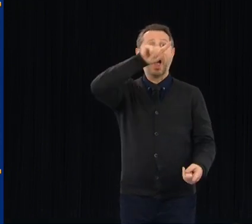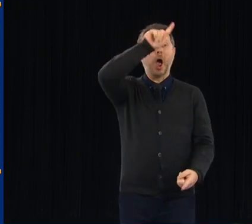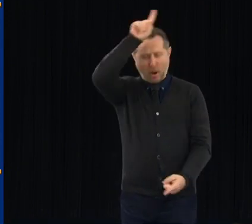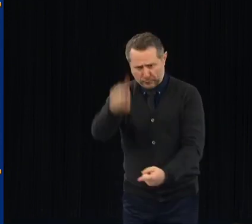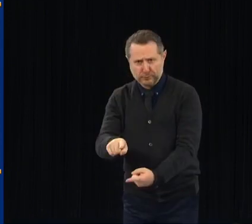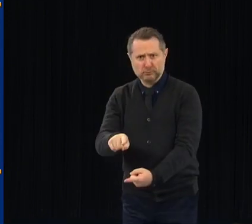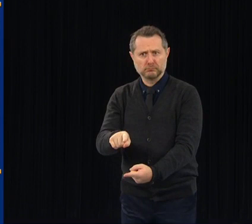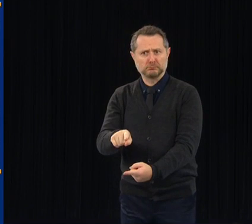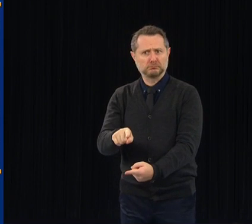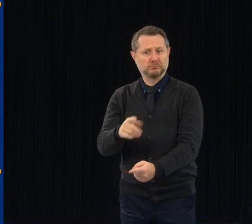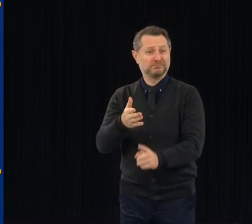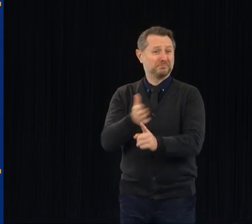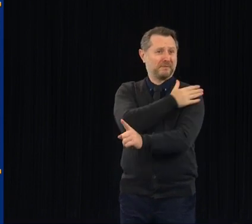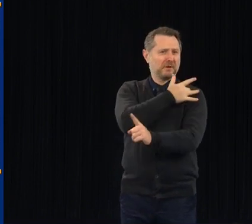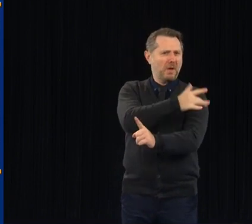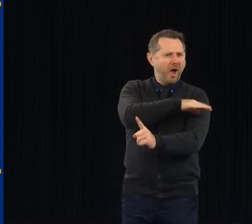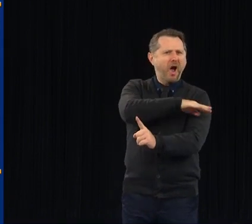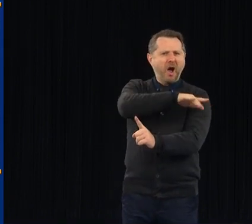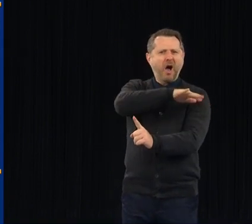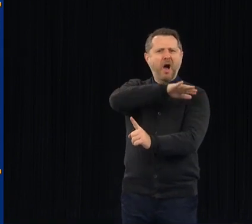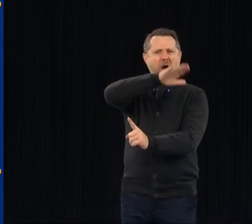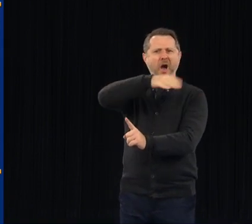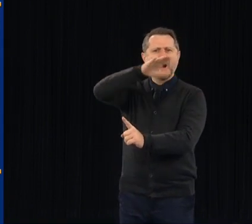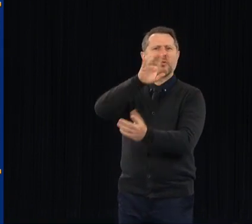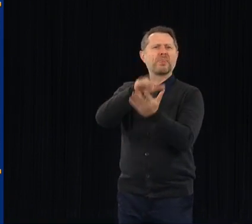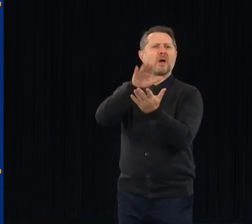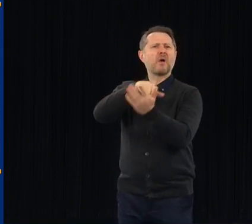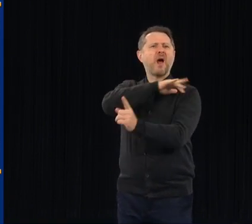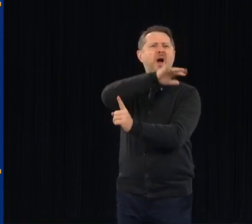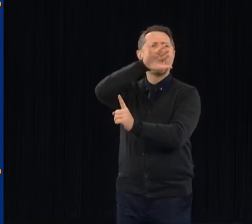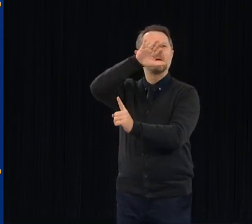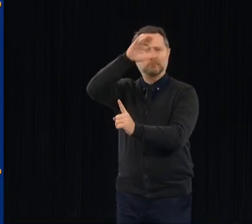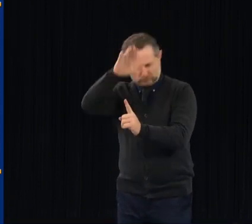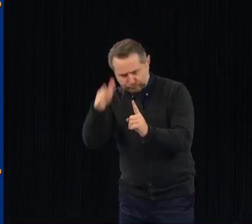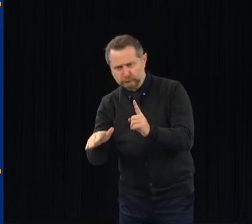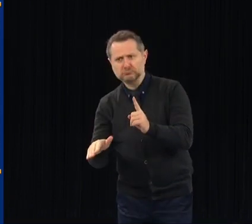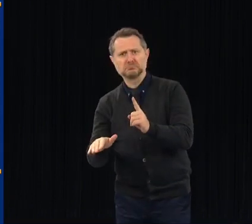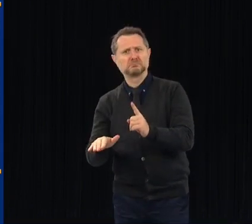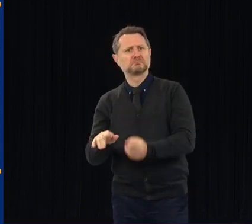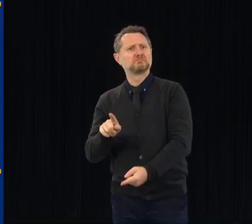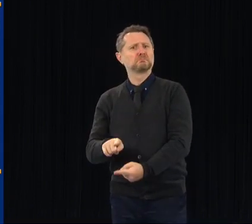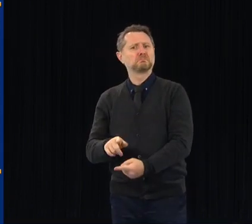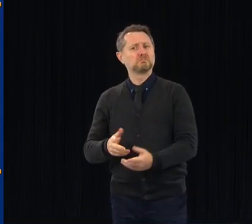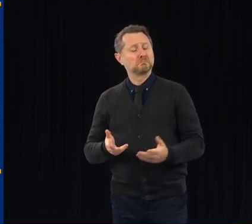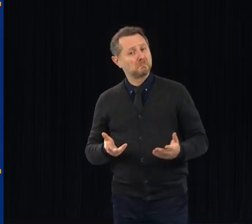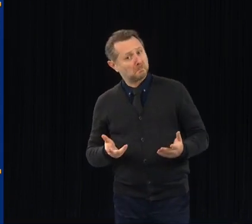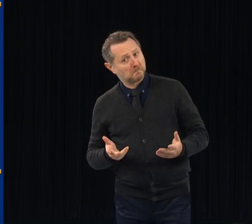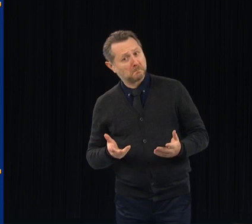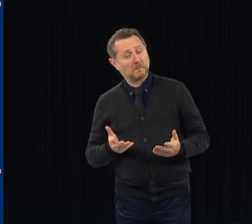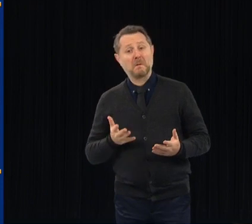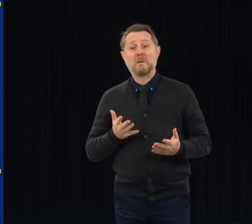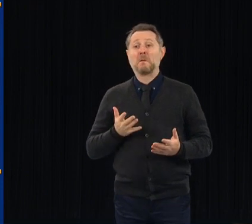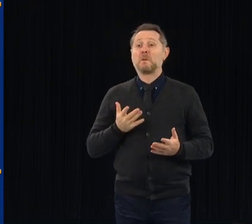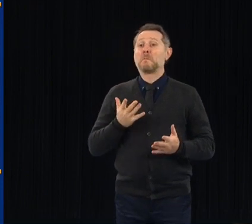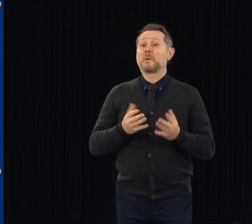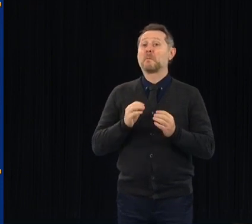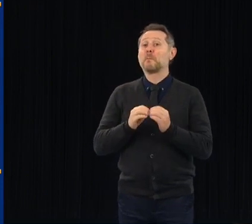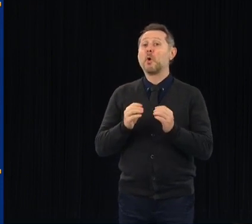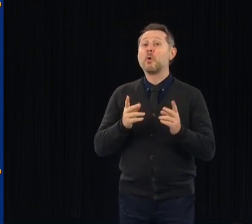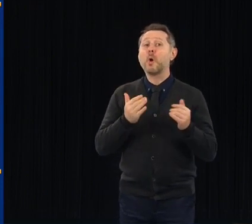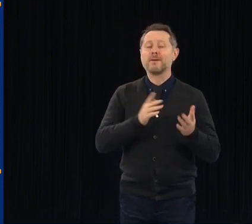previous numbers. That's partially a function of more people being discharged.